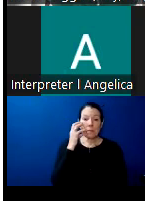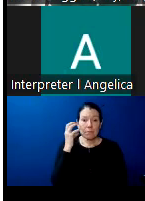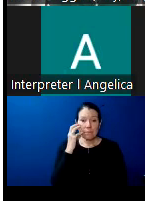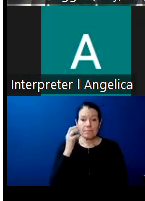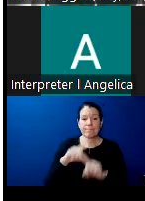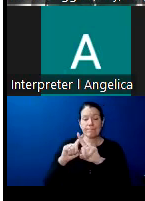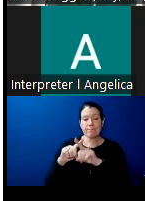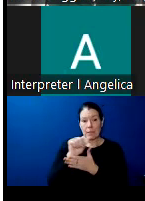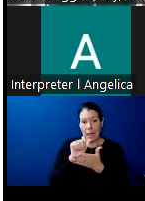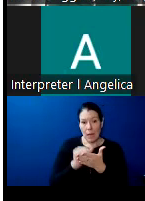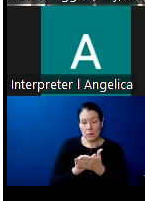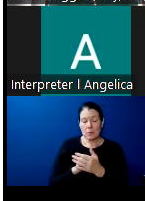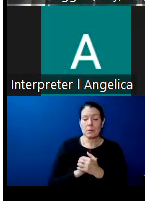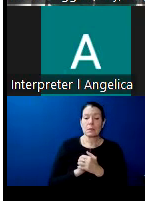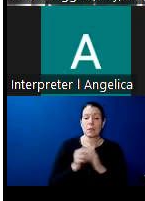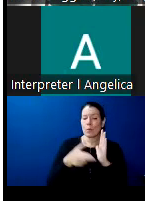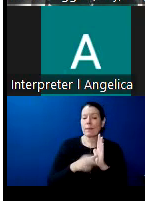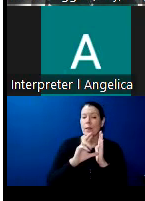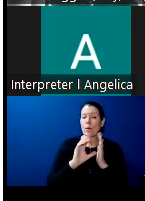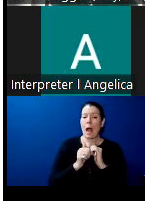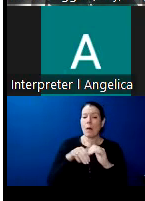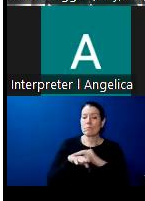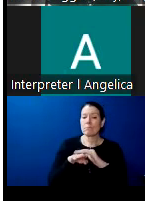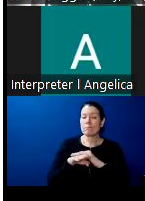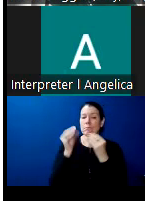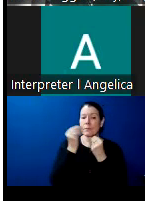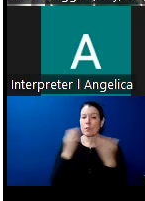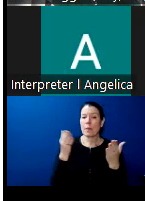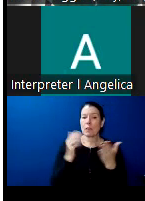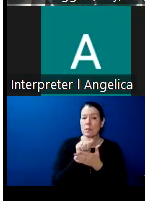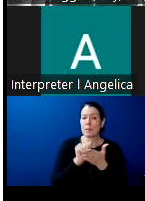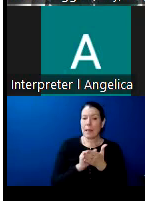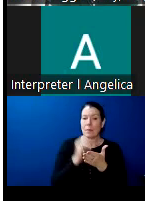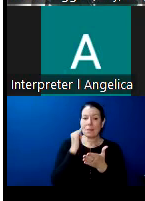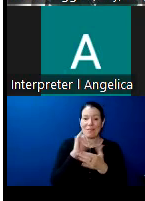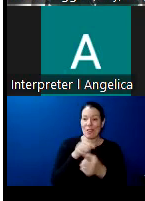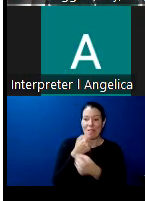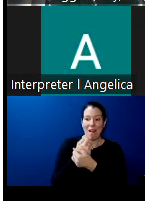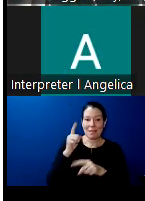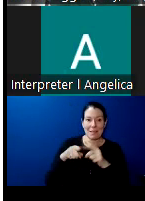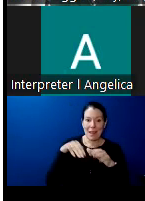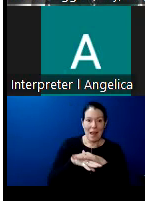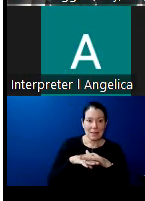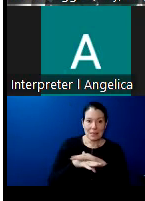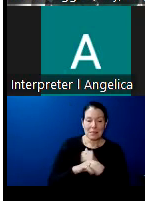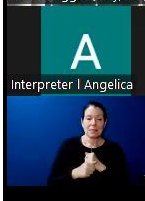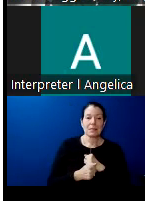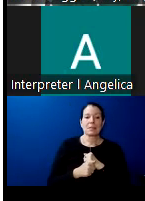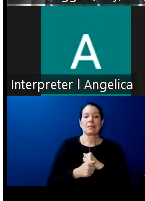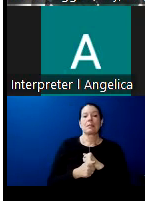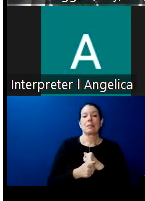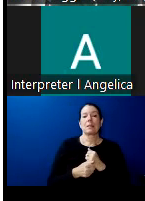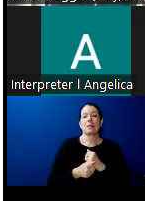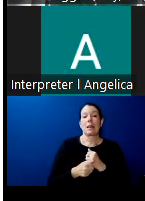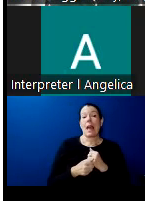sure to review how to access accounts if the survivor may be locked out of them, and potentially creating new